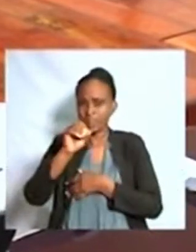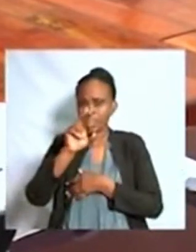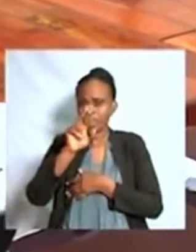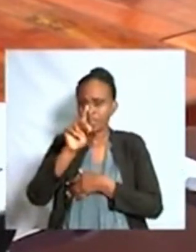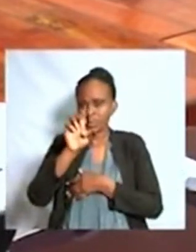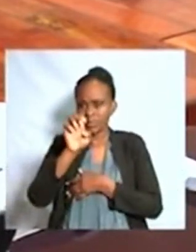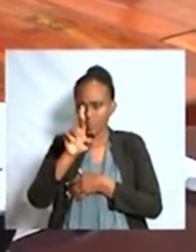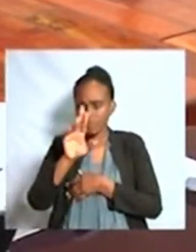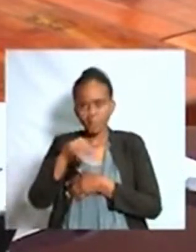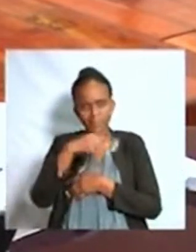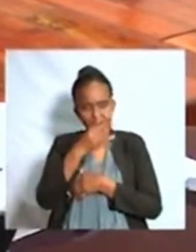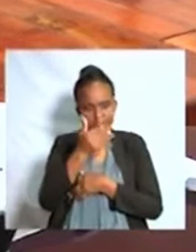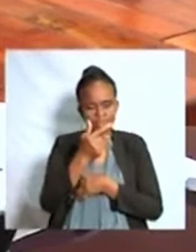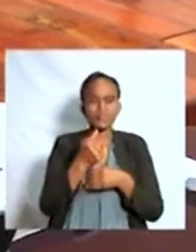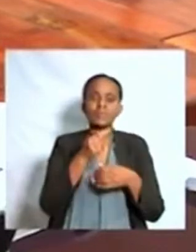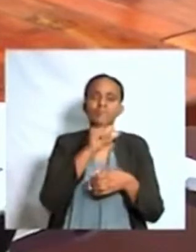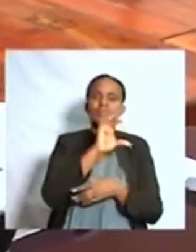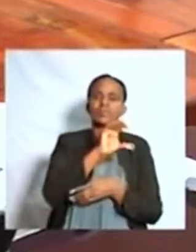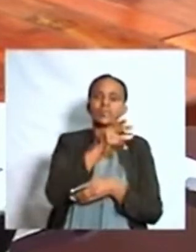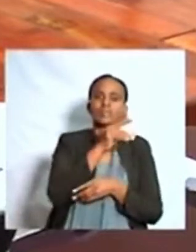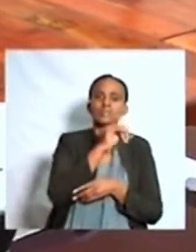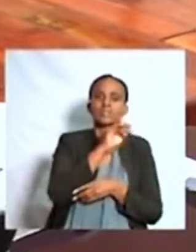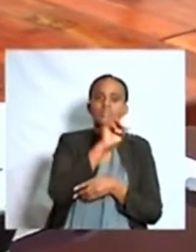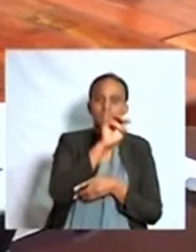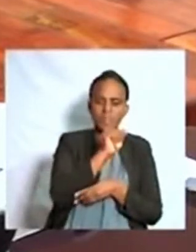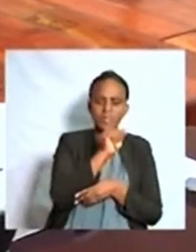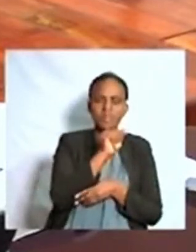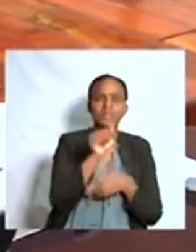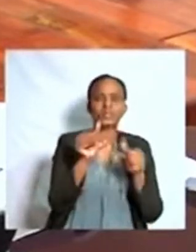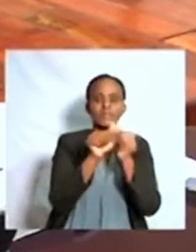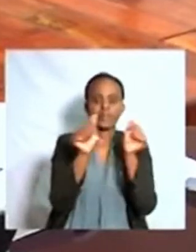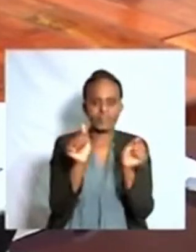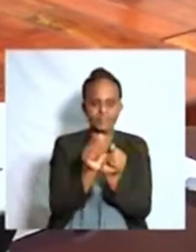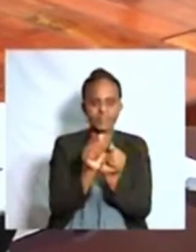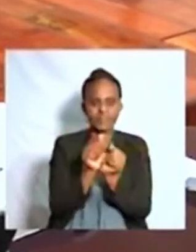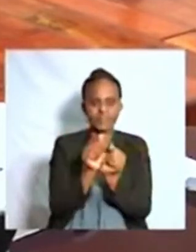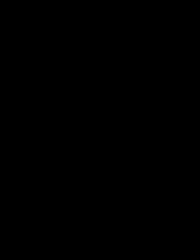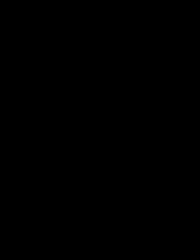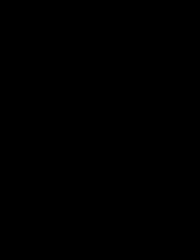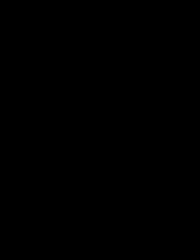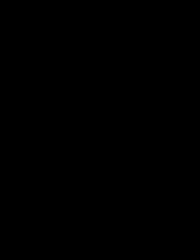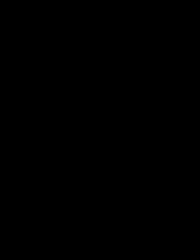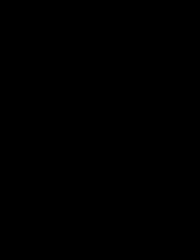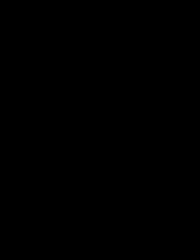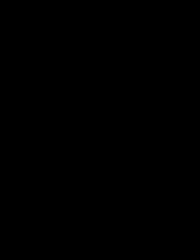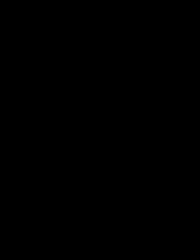issued in favor of Chimab General Dealers. Further, Chair,